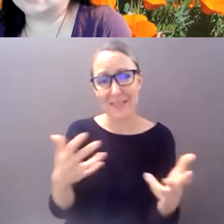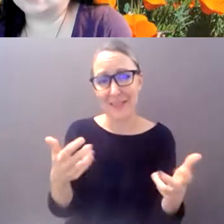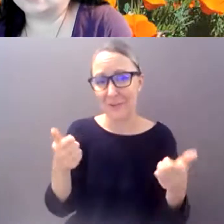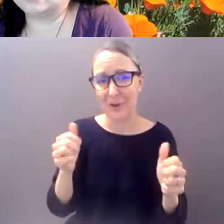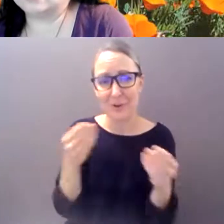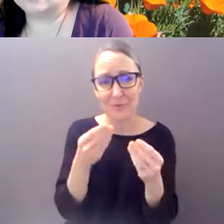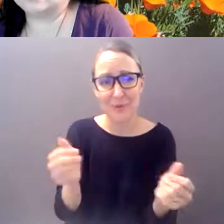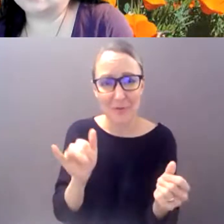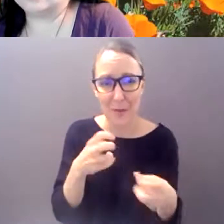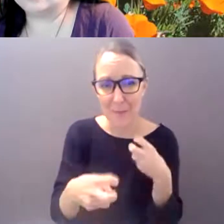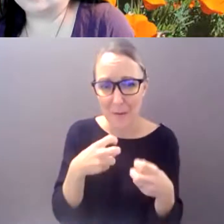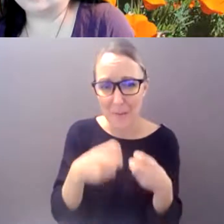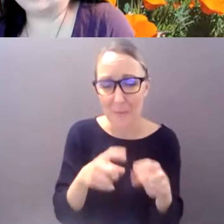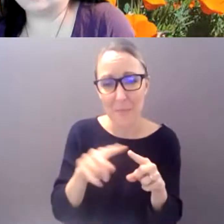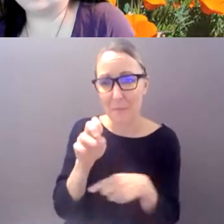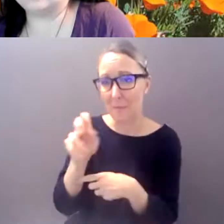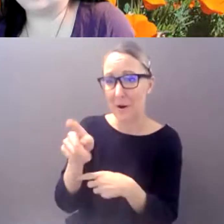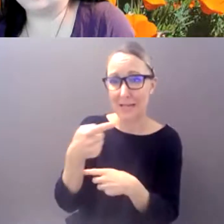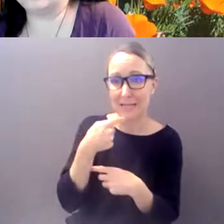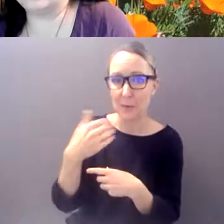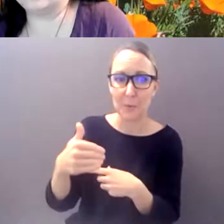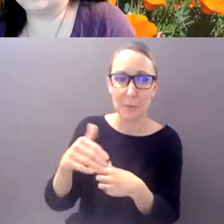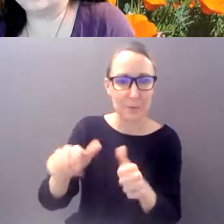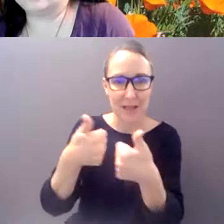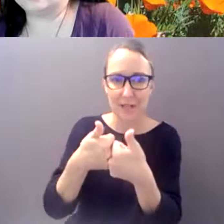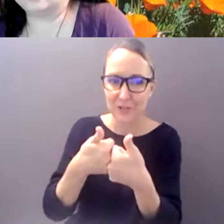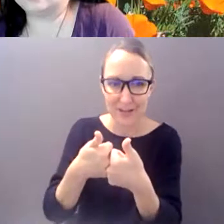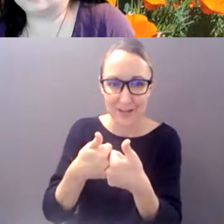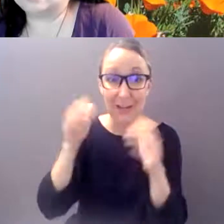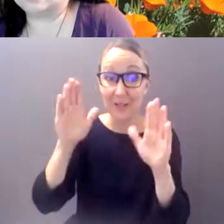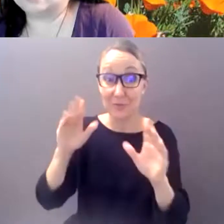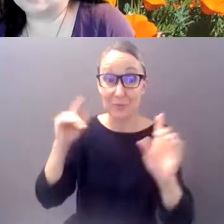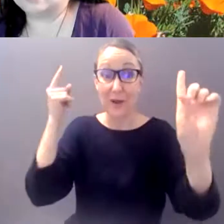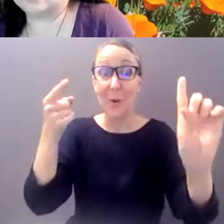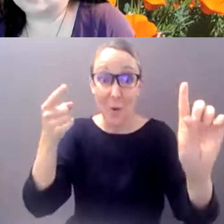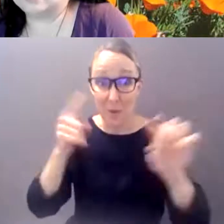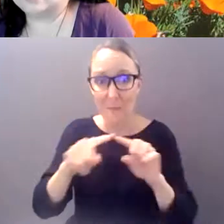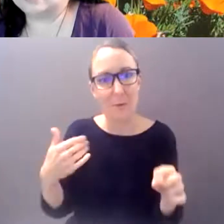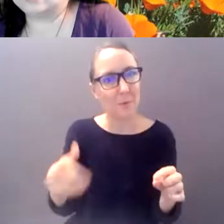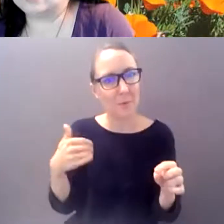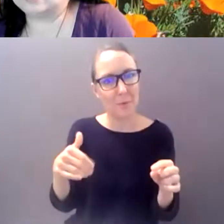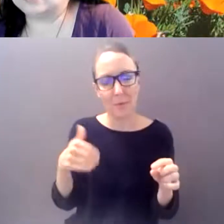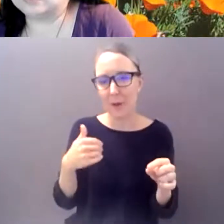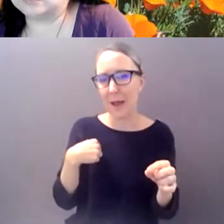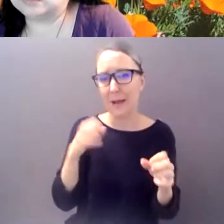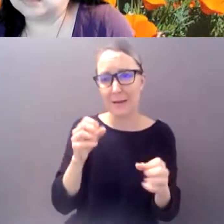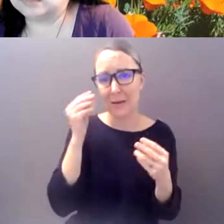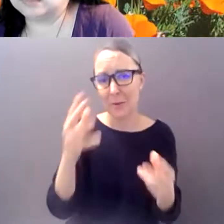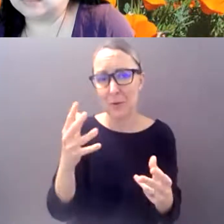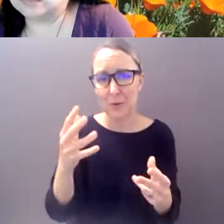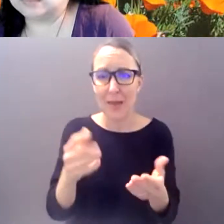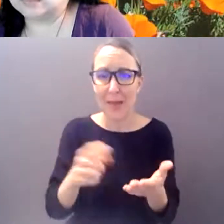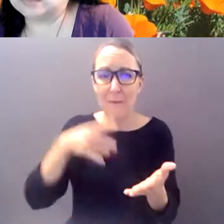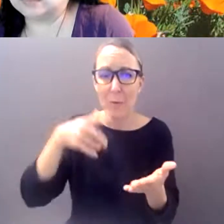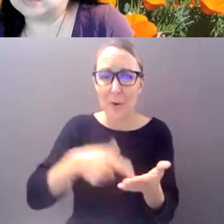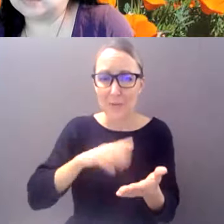that problem. And as Mark said, it's incredibly challenging. It's aspirational. And I think we need to I can tell you periodically, I take all the forms